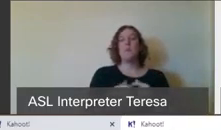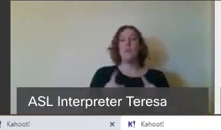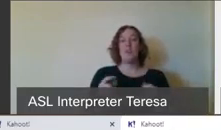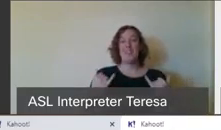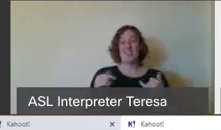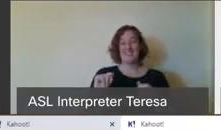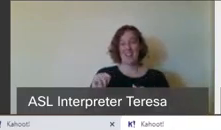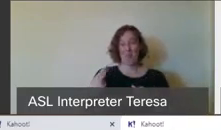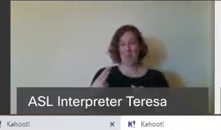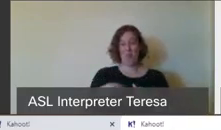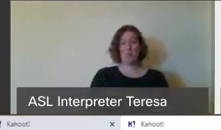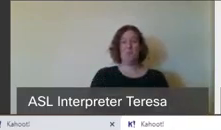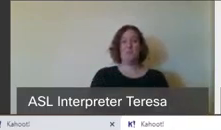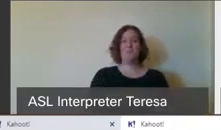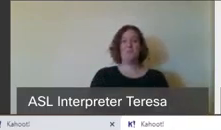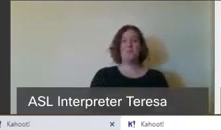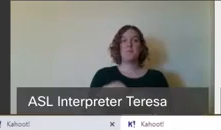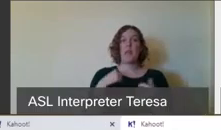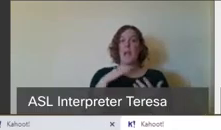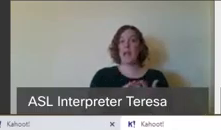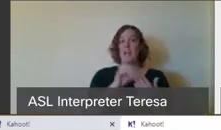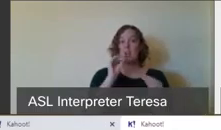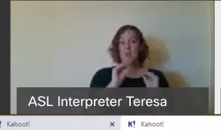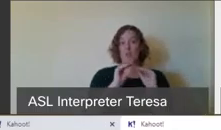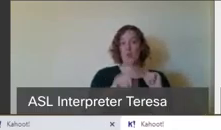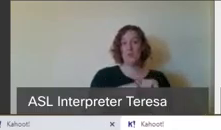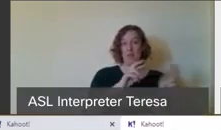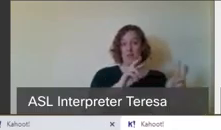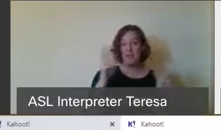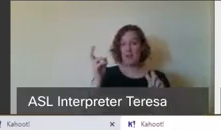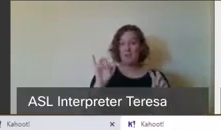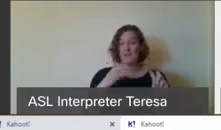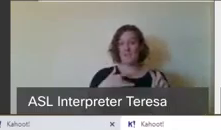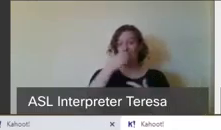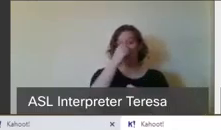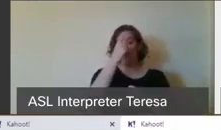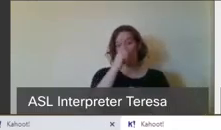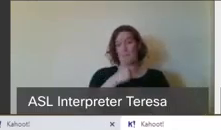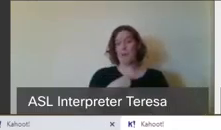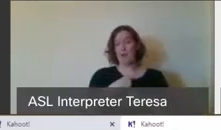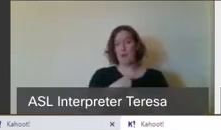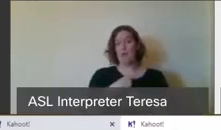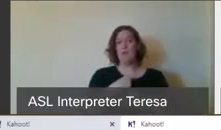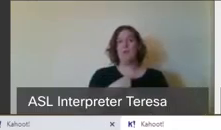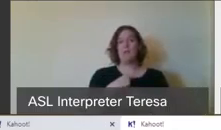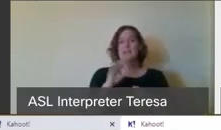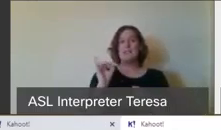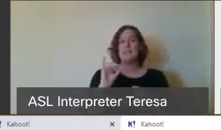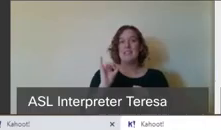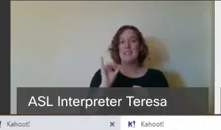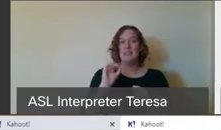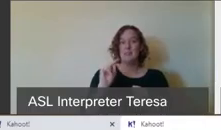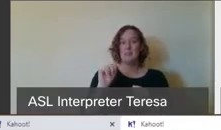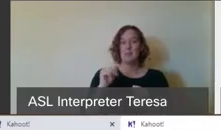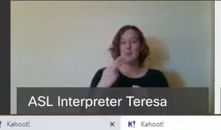town hall, I learned more about topics that are interesting to me. And this is the same as the Kahoot